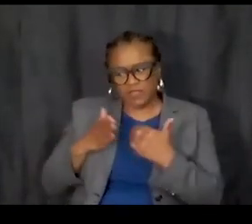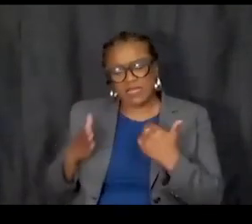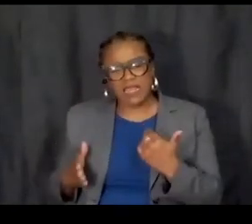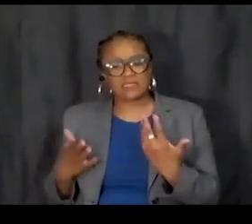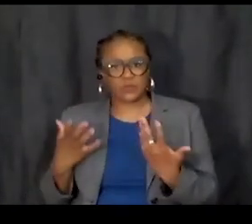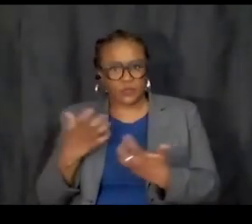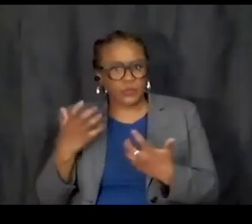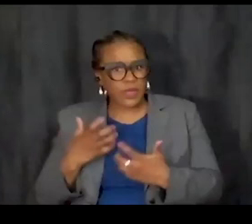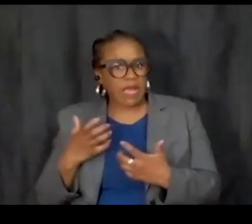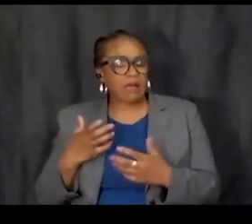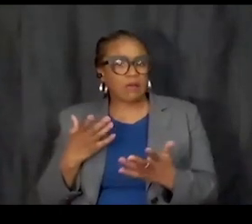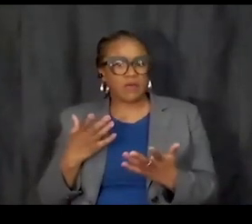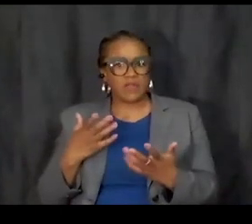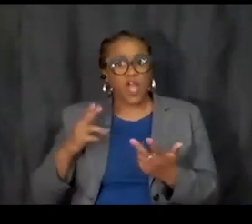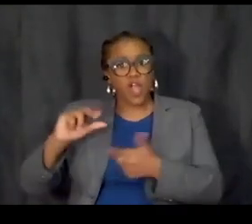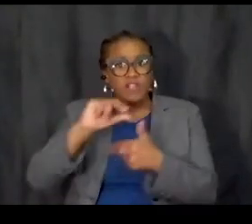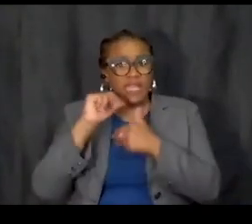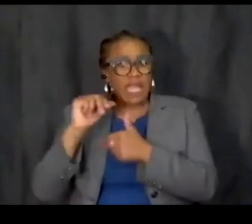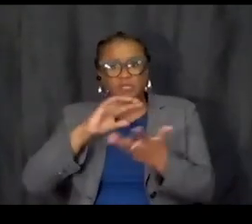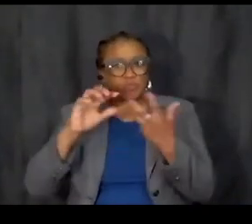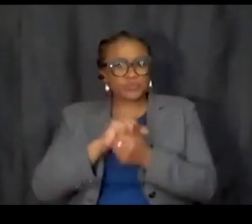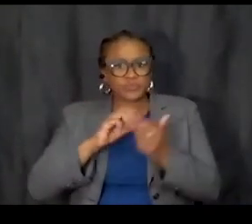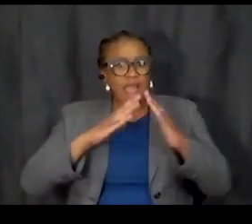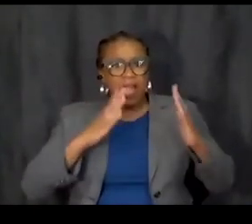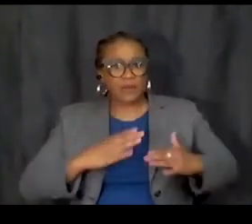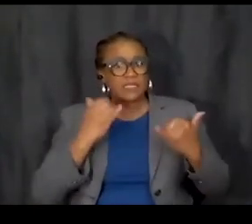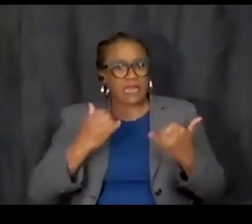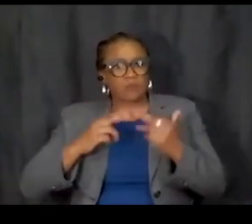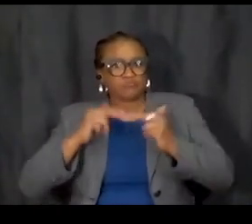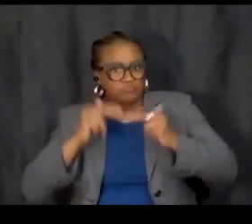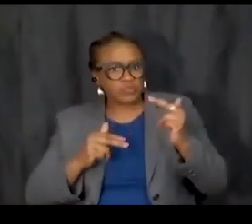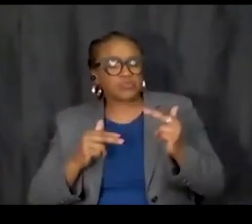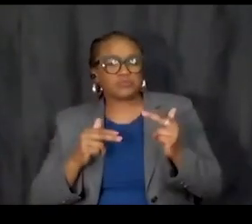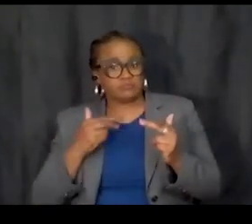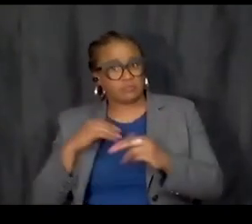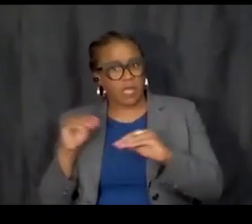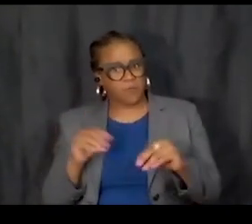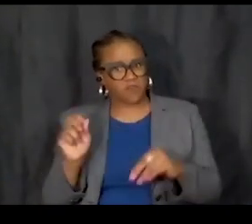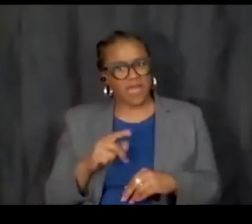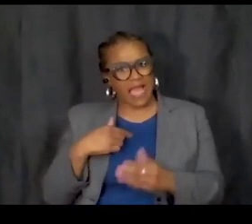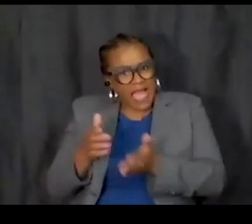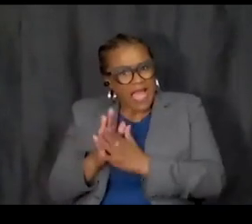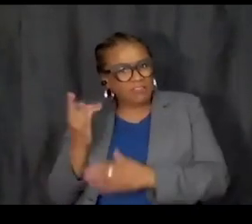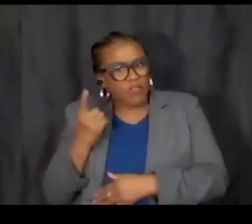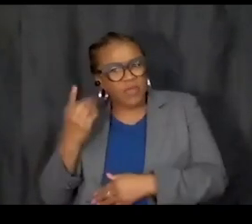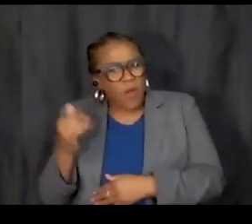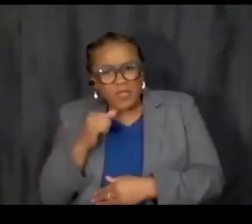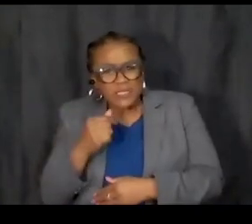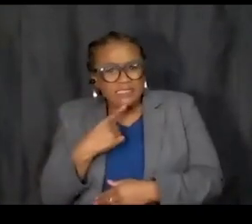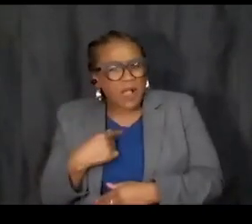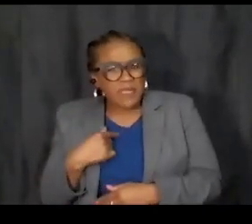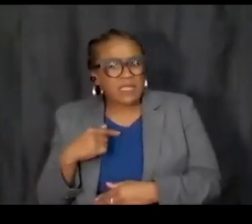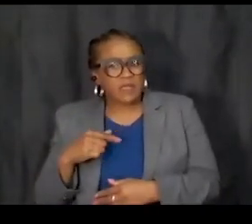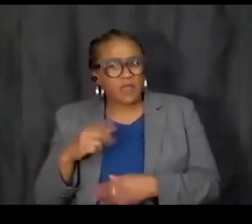terrible hurricane that tore it apart. So and before I even knew I was going to move back. But I asked them all the time, why didn't you tell me how mean the world is